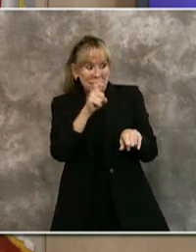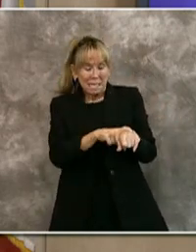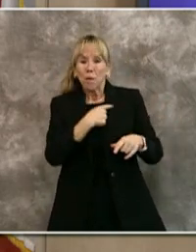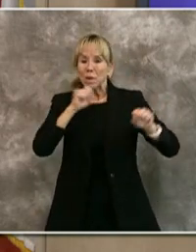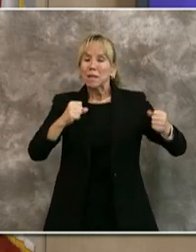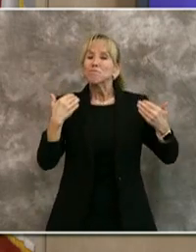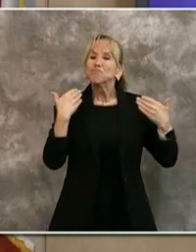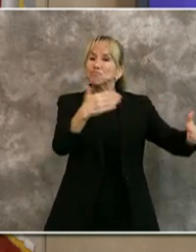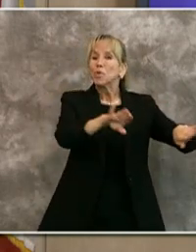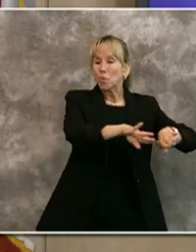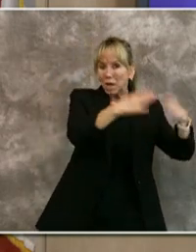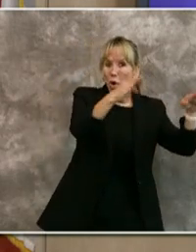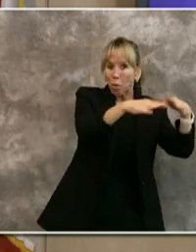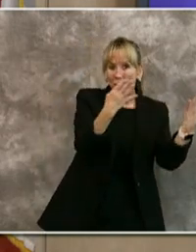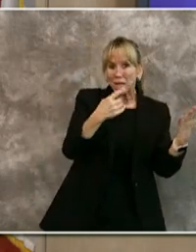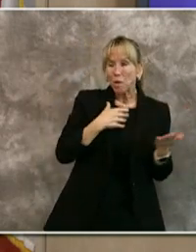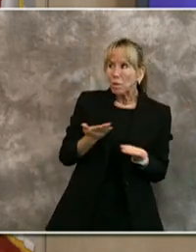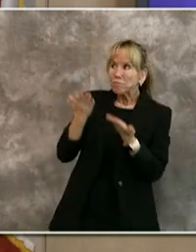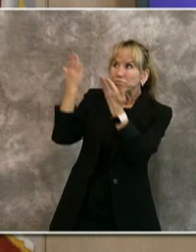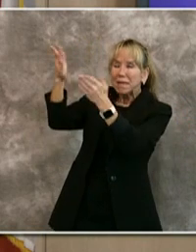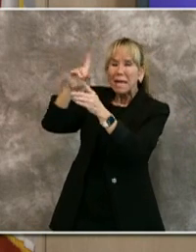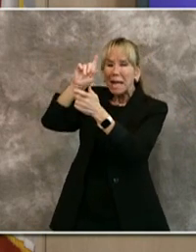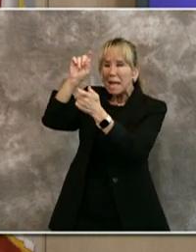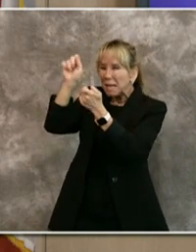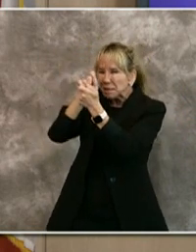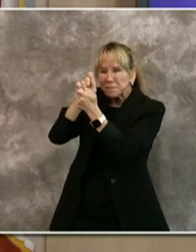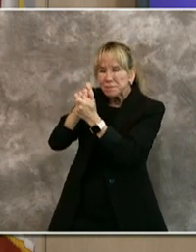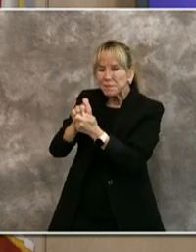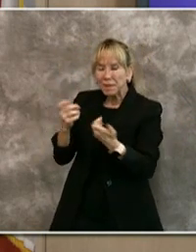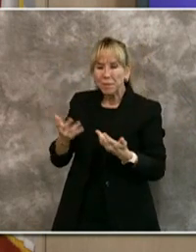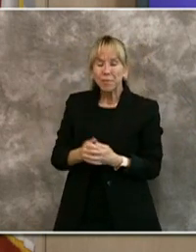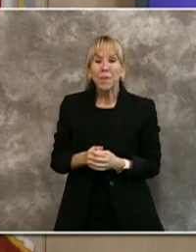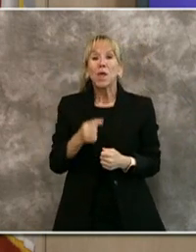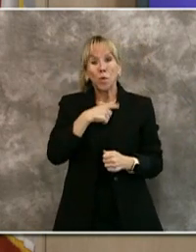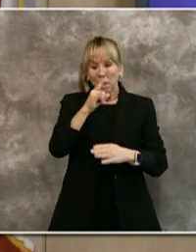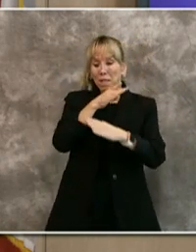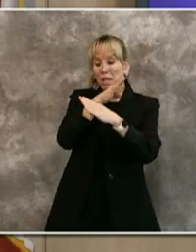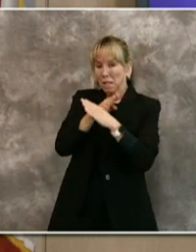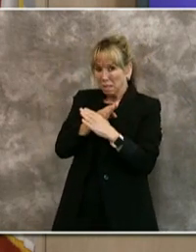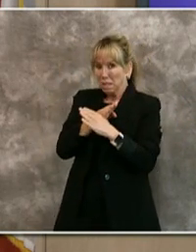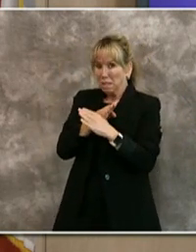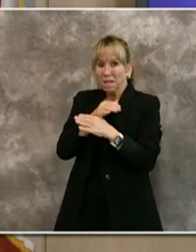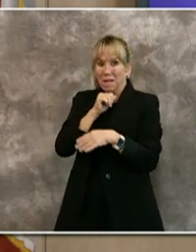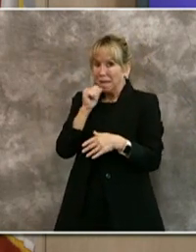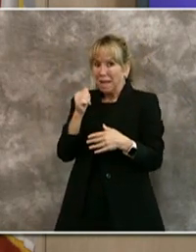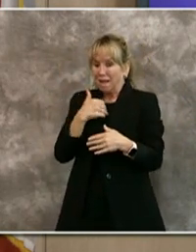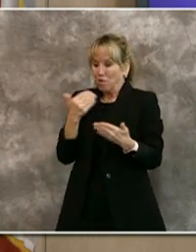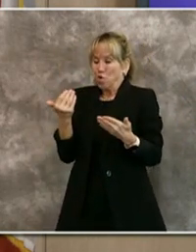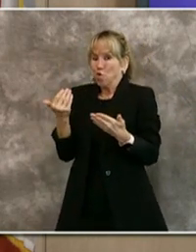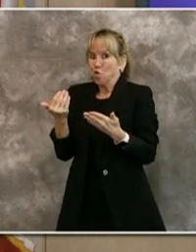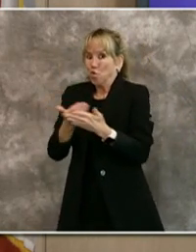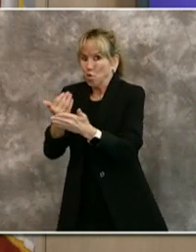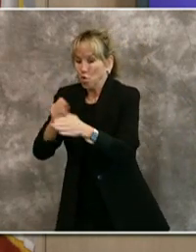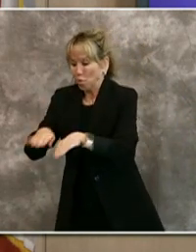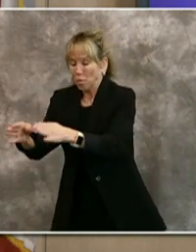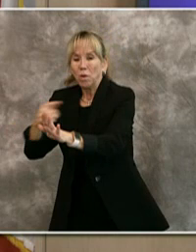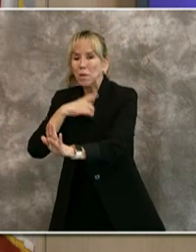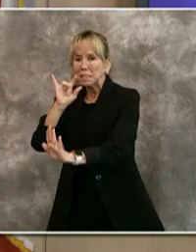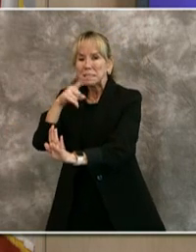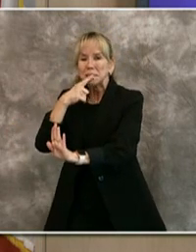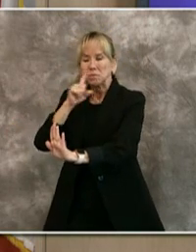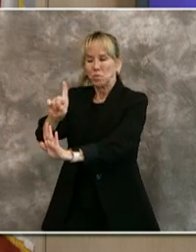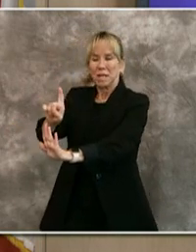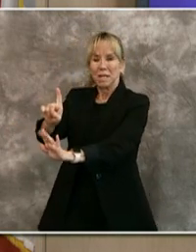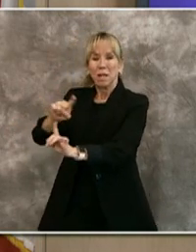Now, we put a halt on new openings, but it doesn't mean those businesses that aren't open now shouldn't be prepared at some point